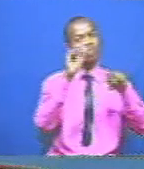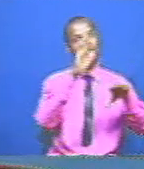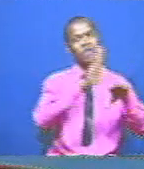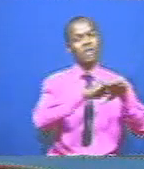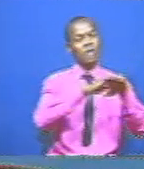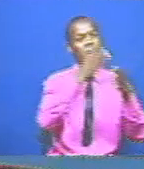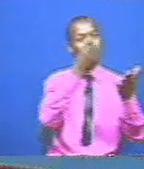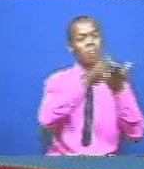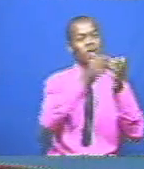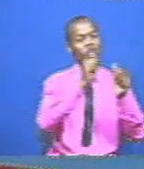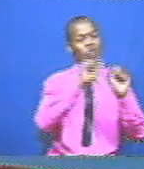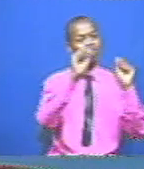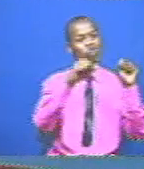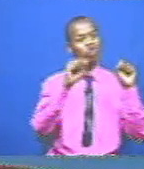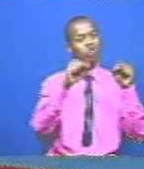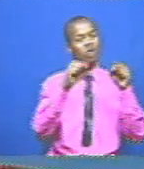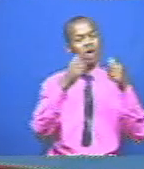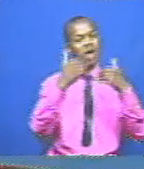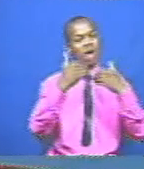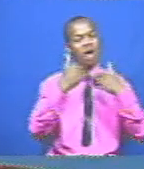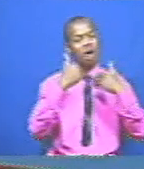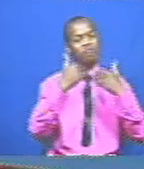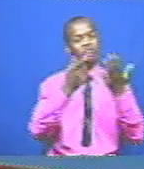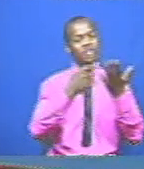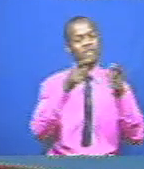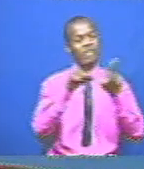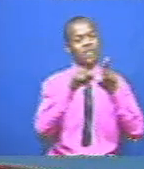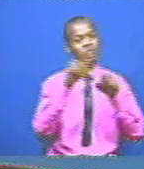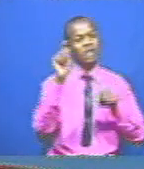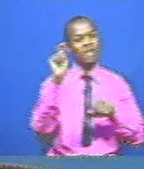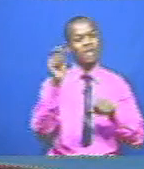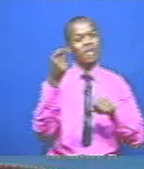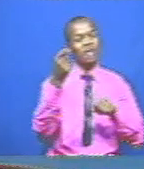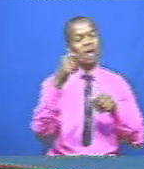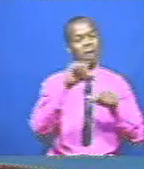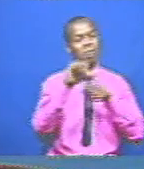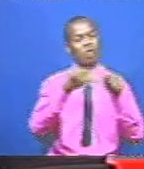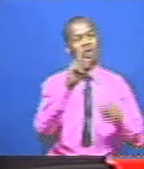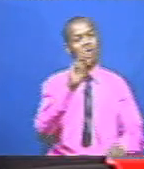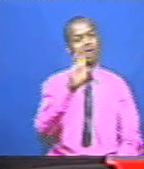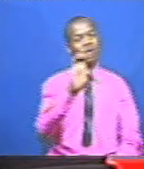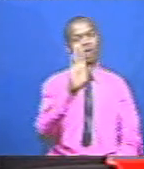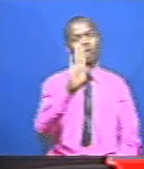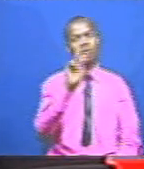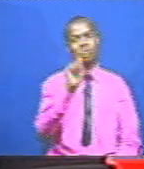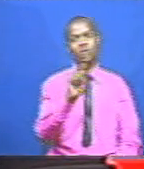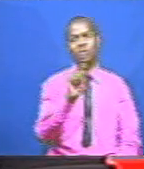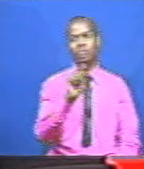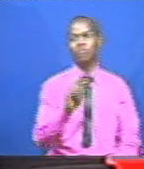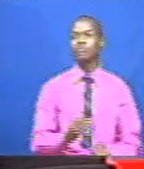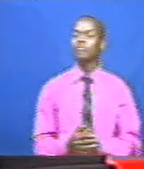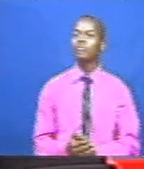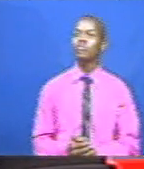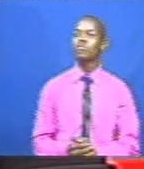money might not be able to be accounted for. And Kenya actually is grappling with the issue of debt. You are totally right. And that's